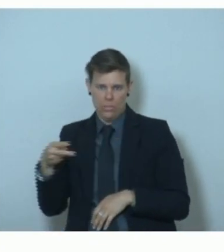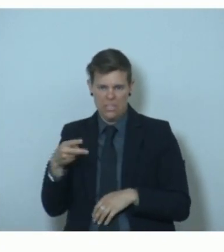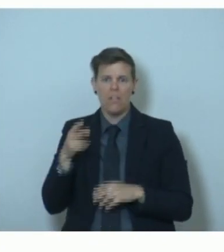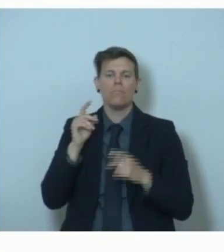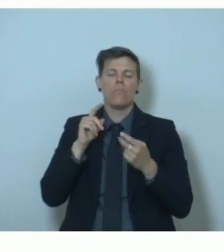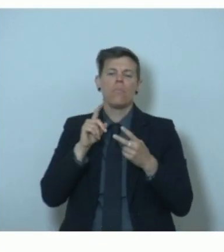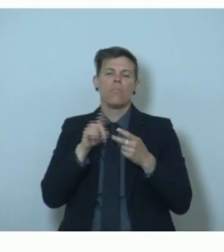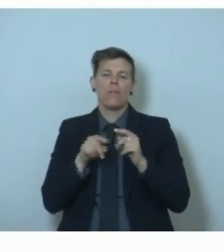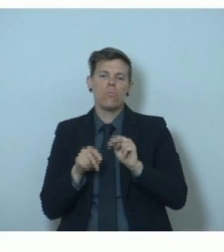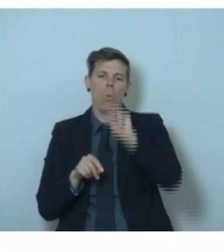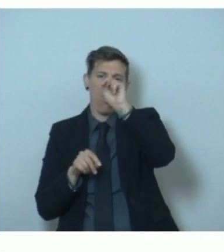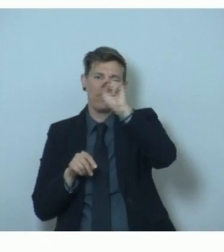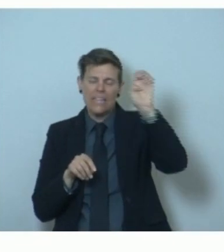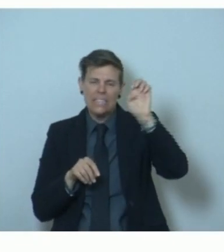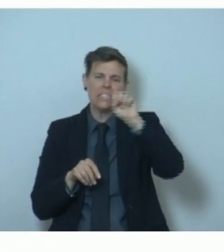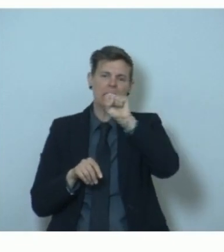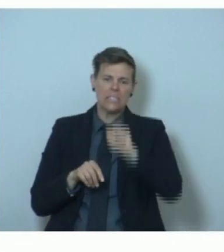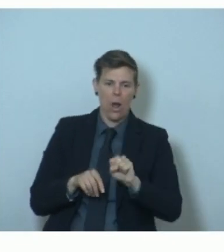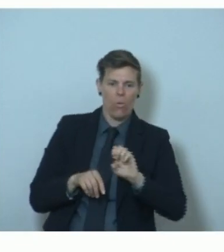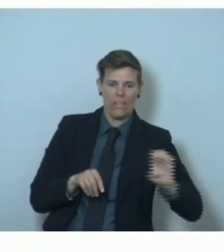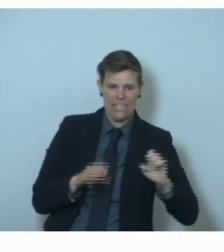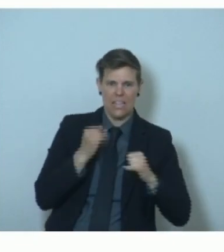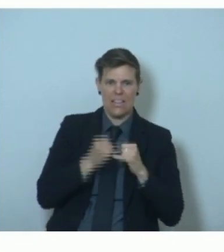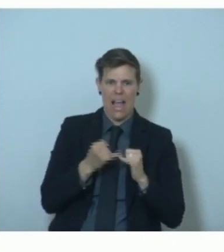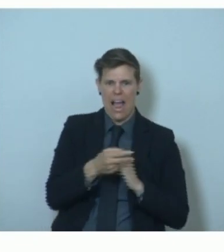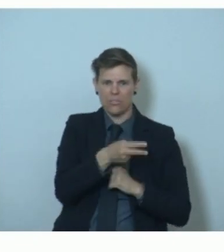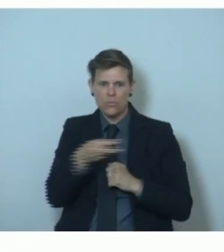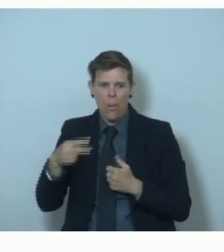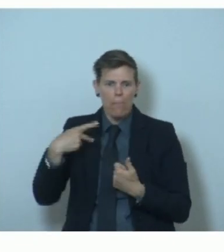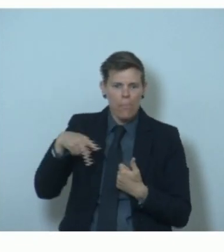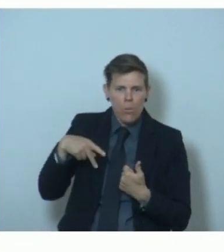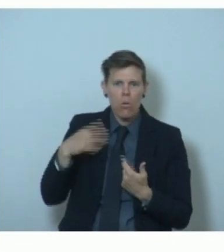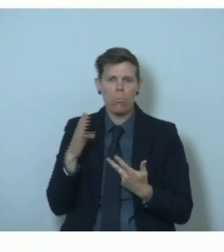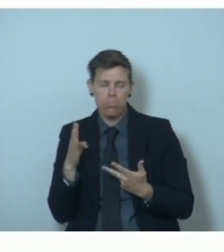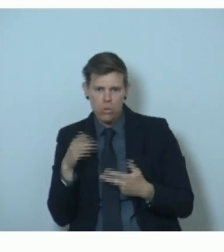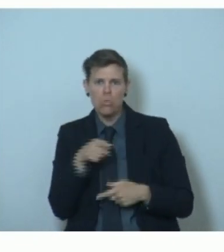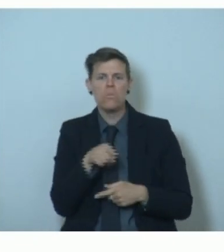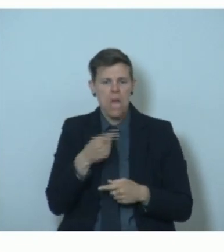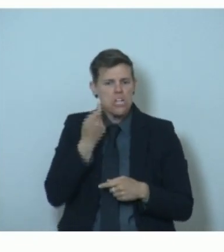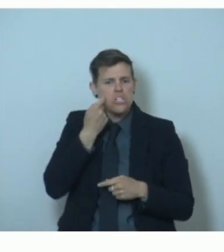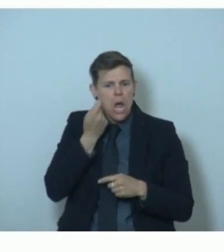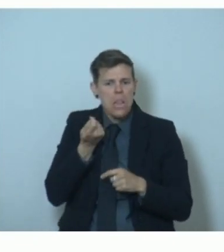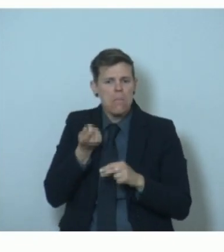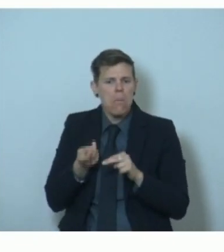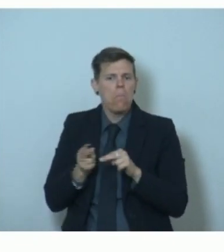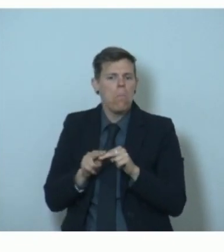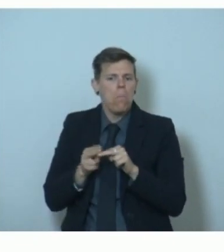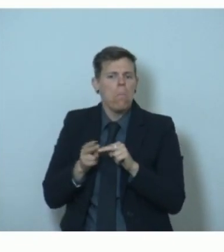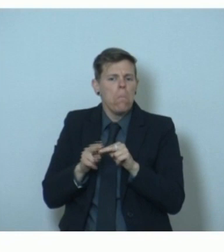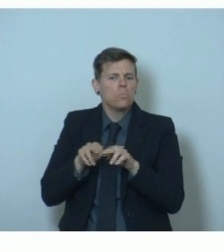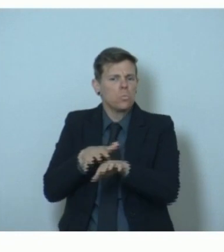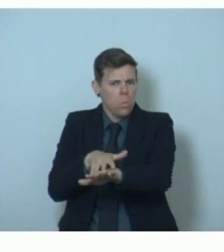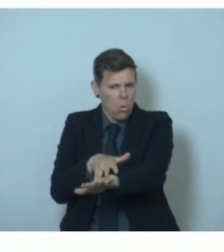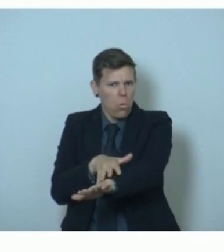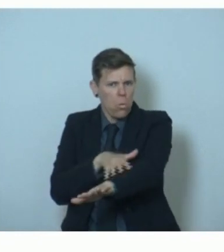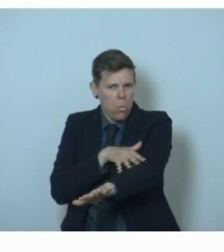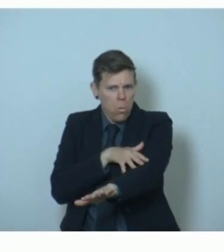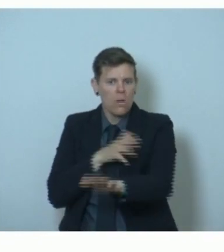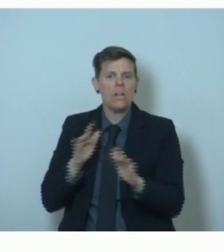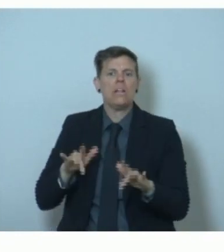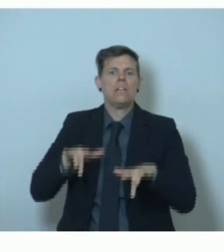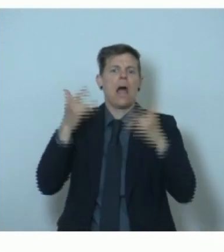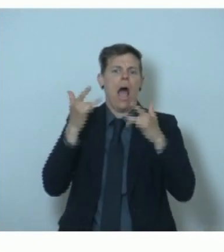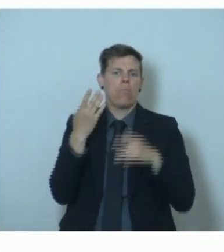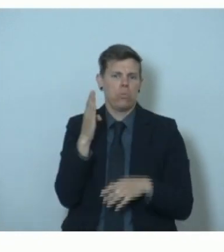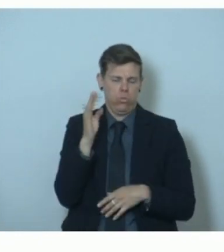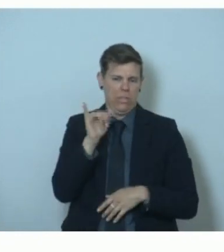fairly stable, a recent increase in one, but small numbers. And then the light blue line represents the Southwest. I told you we were keeping a very